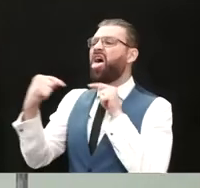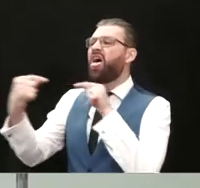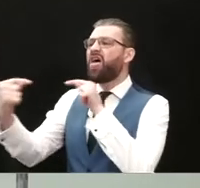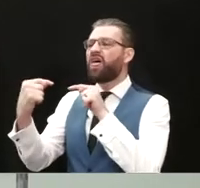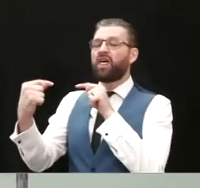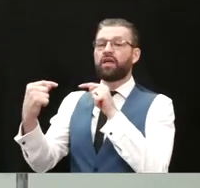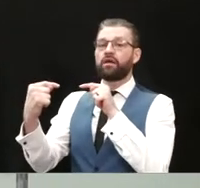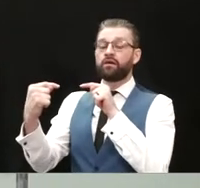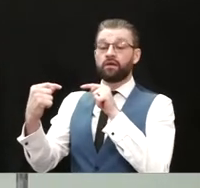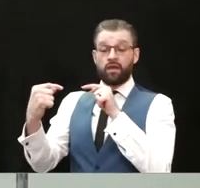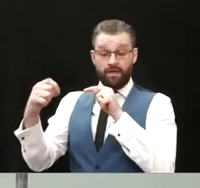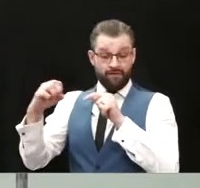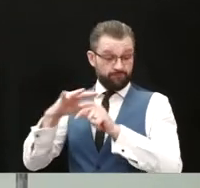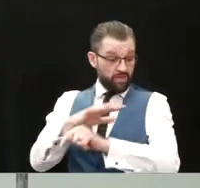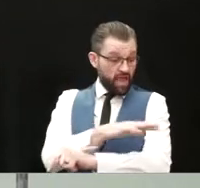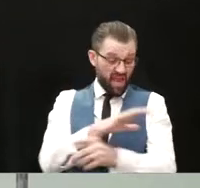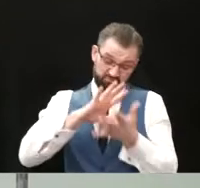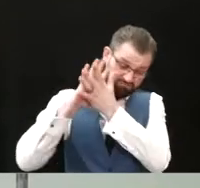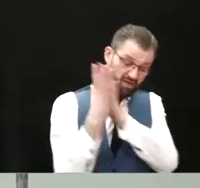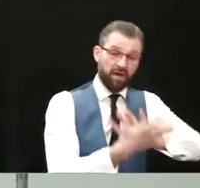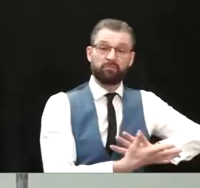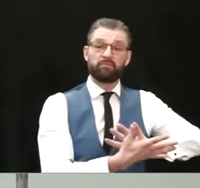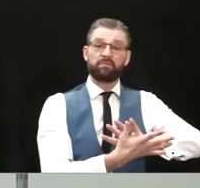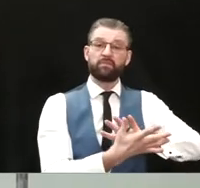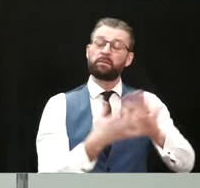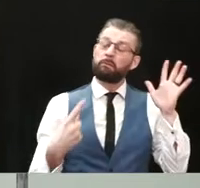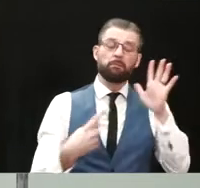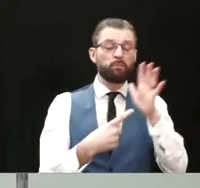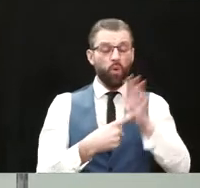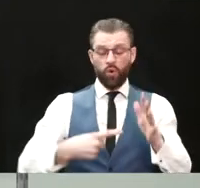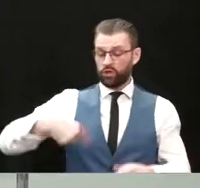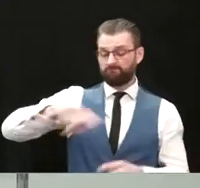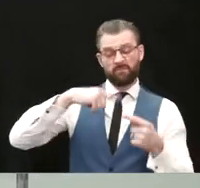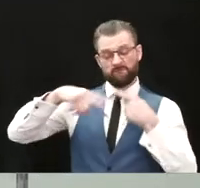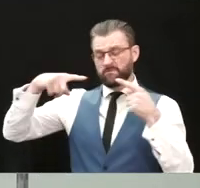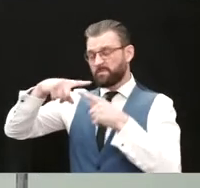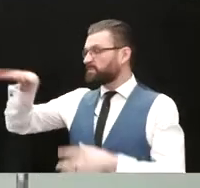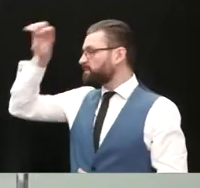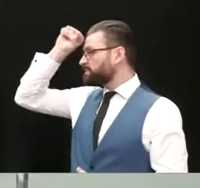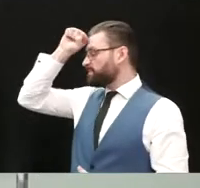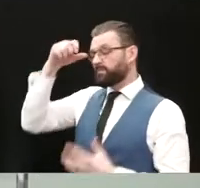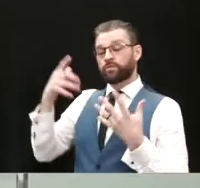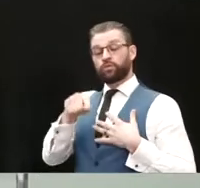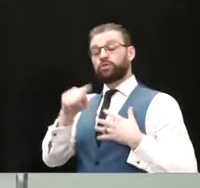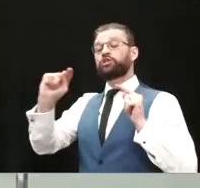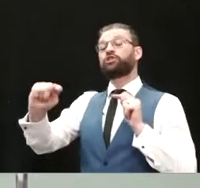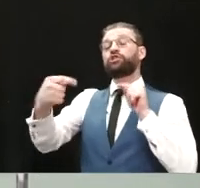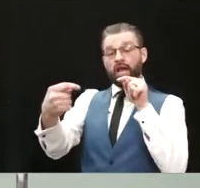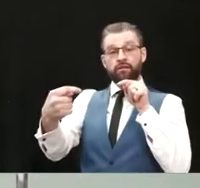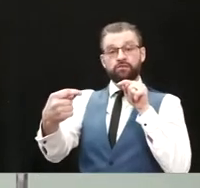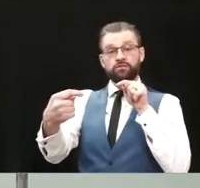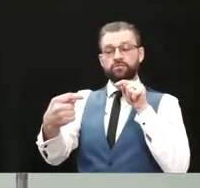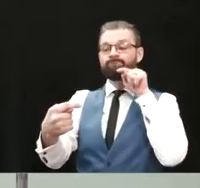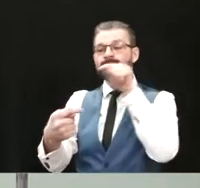be devastating, and that we must be eternally on guard and ready to challenge those who seek to sow